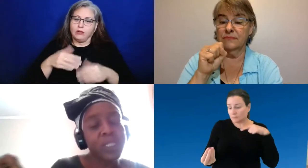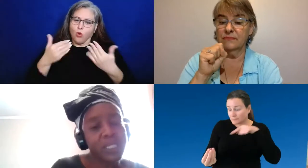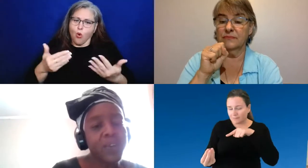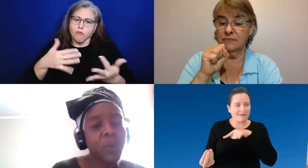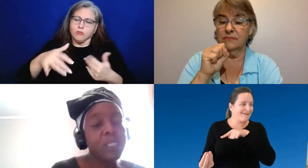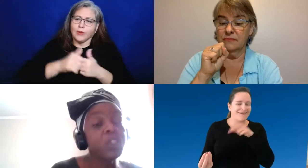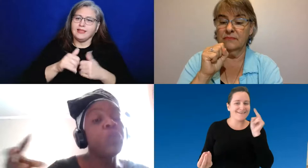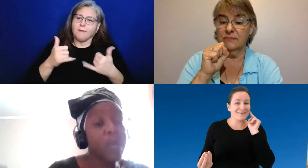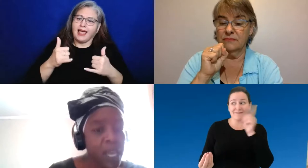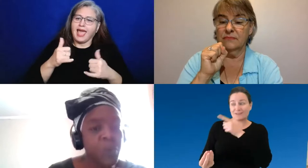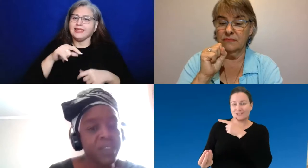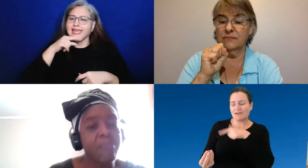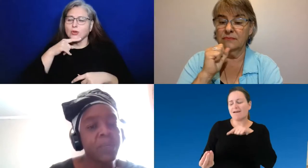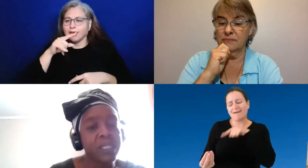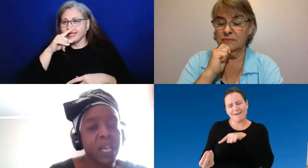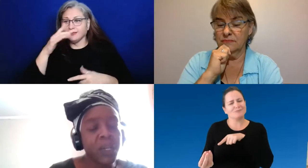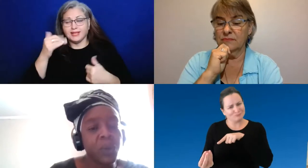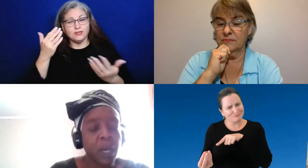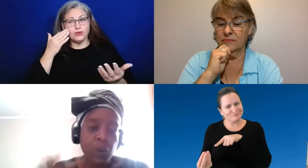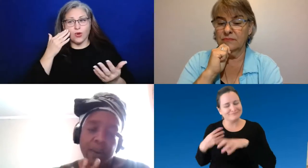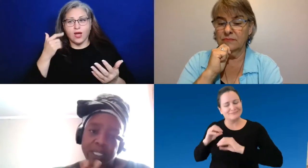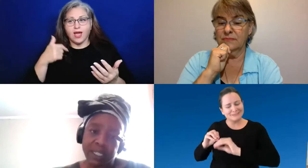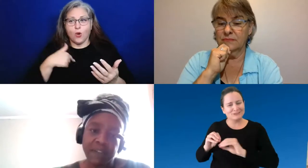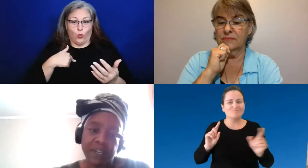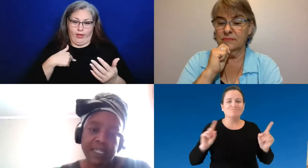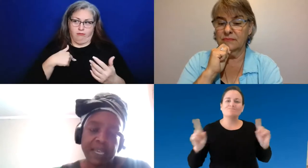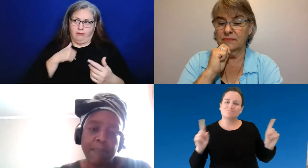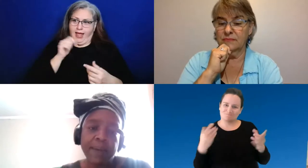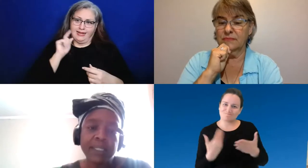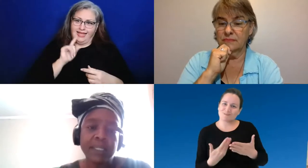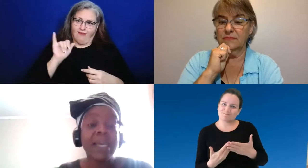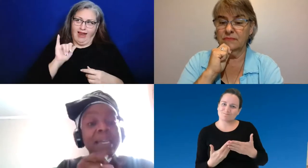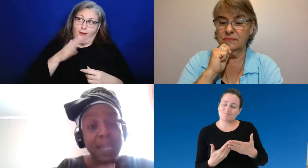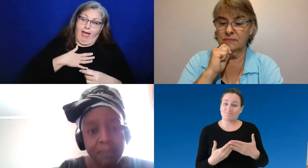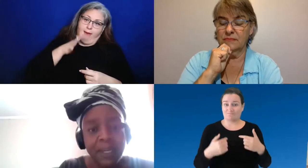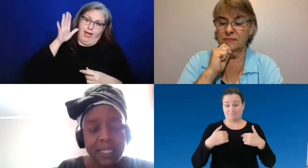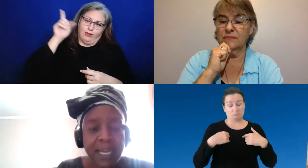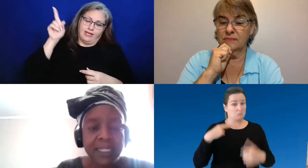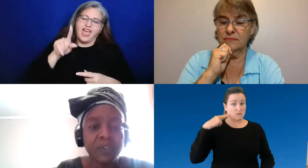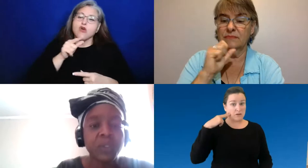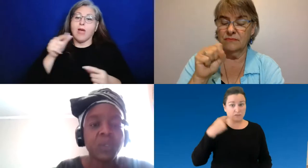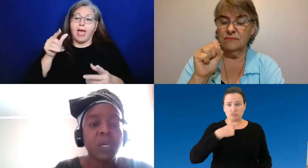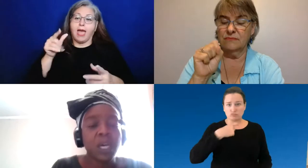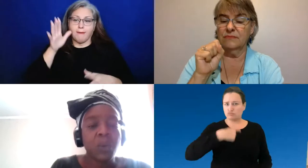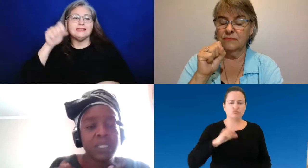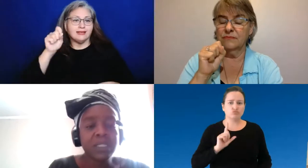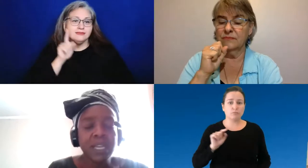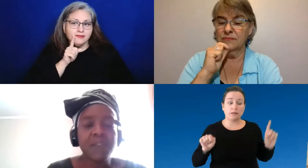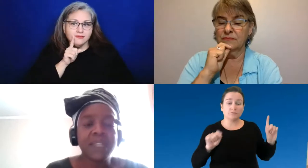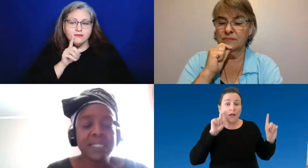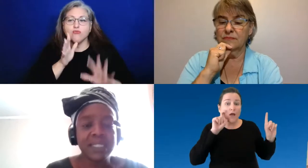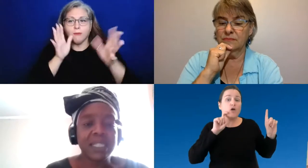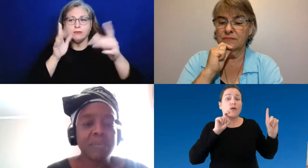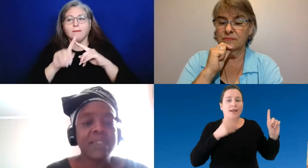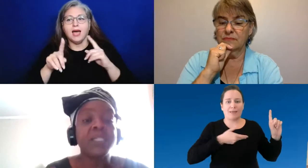those hearing communities, to play with them, because we are not deaf as their parents, their grandparents are deaf, so we didn't